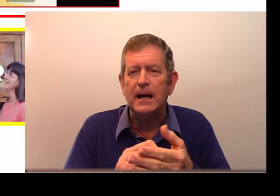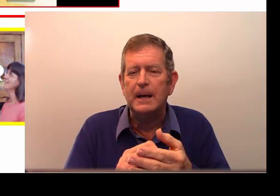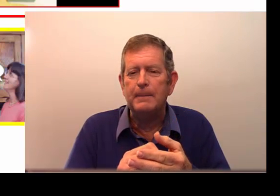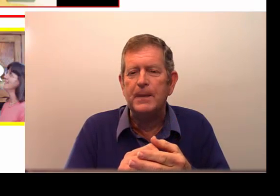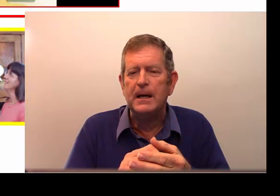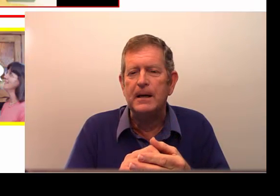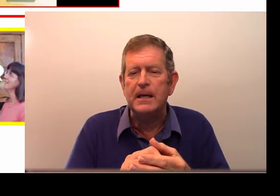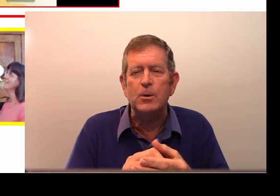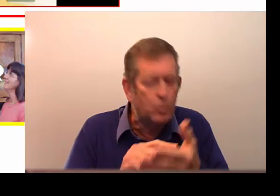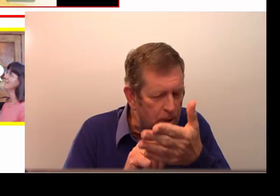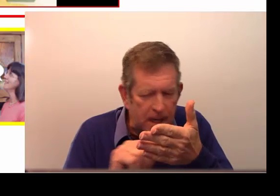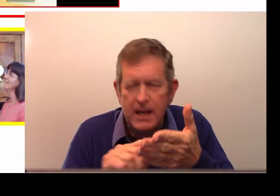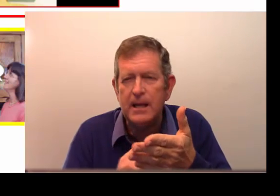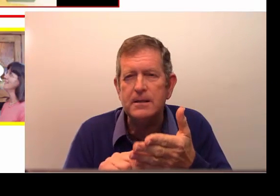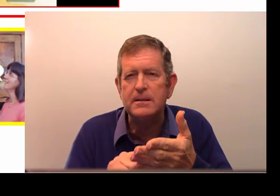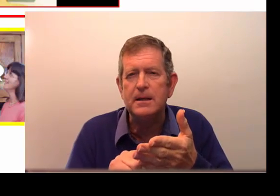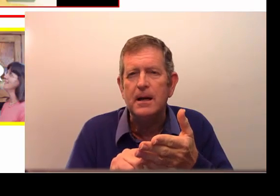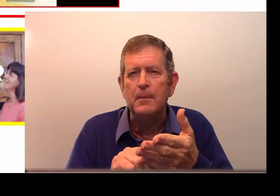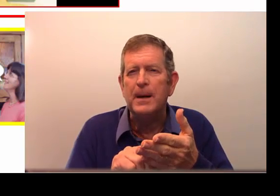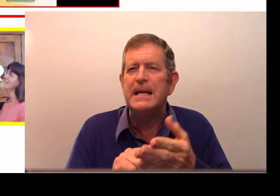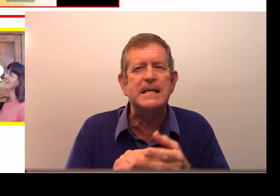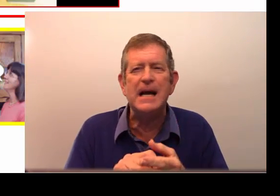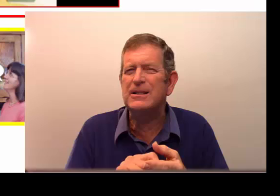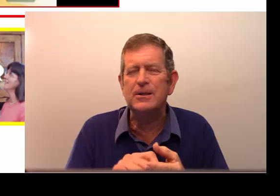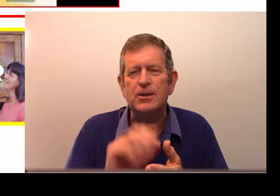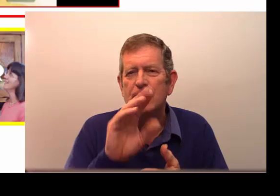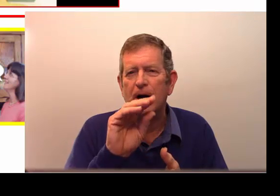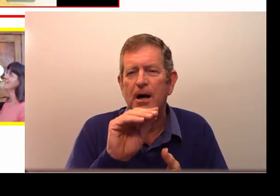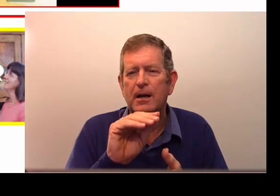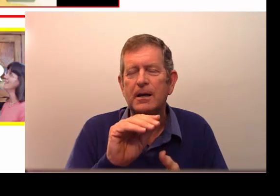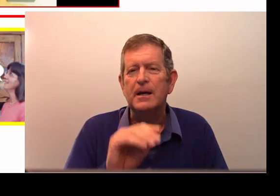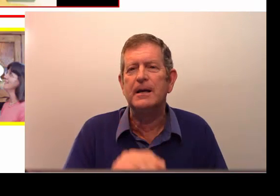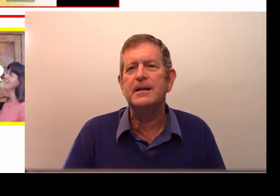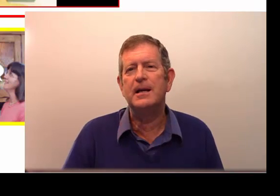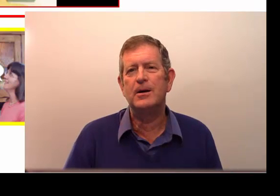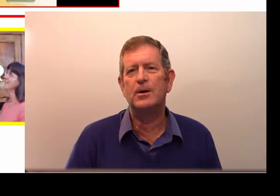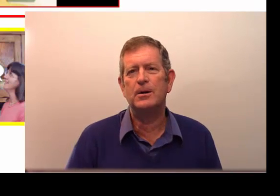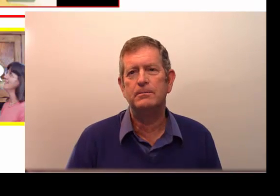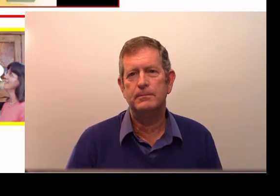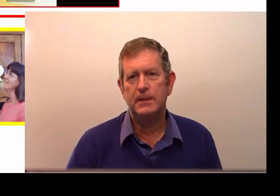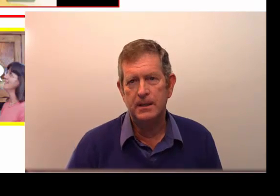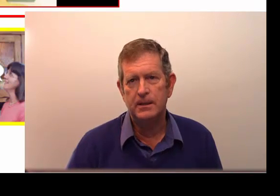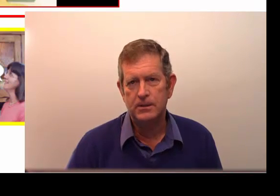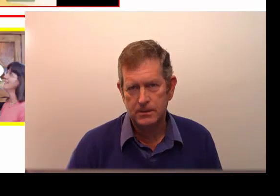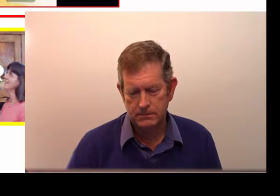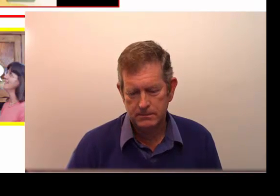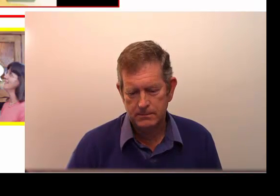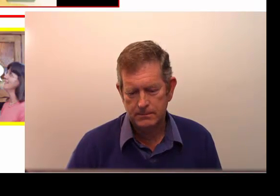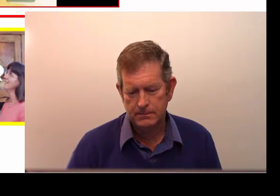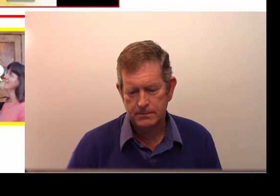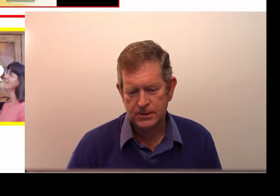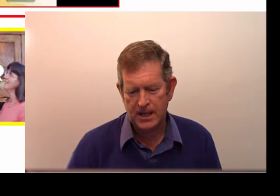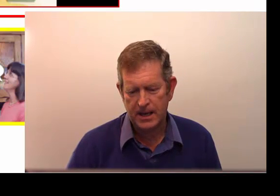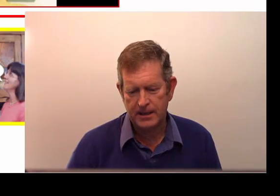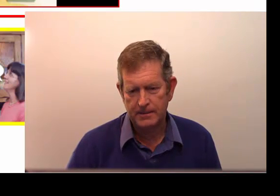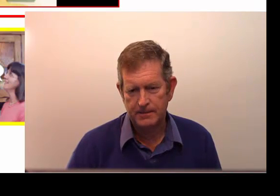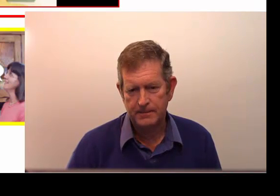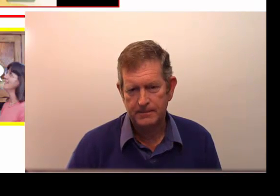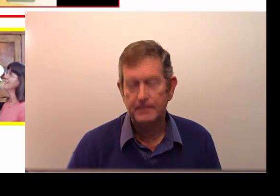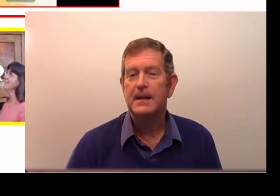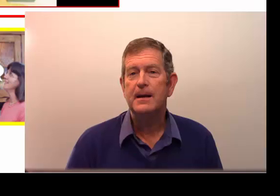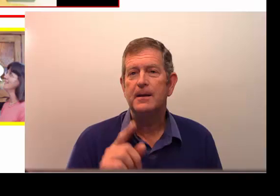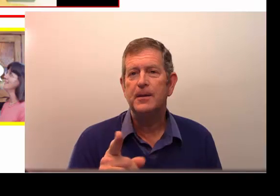writes, he reads, but he doesn't talk, and Carol is